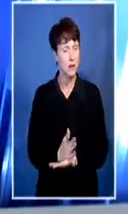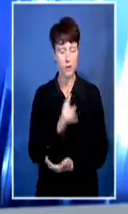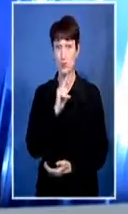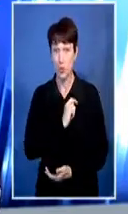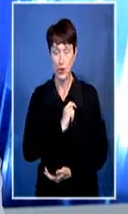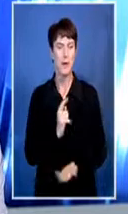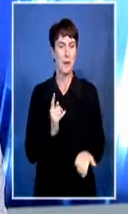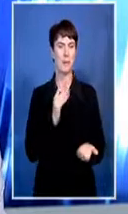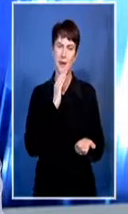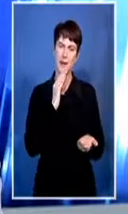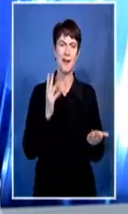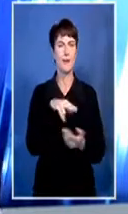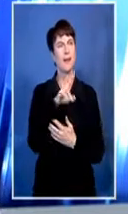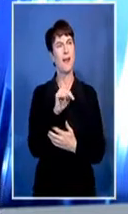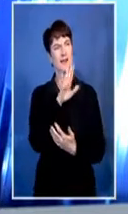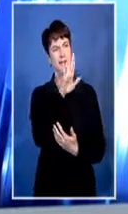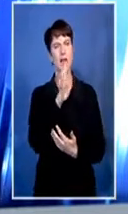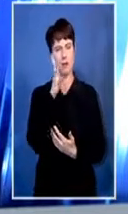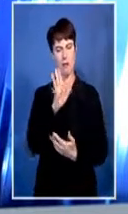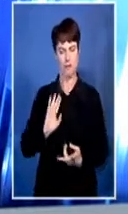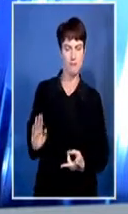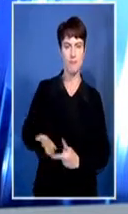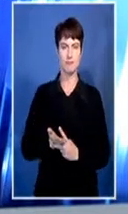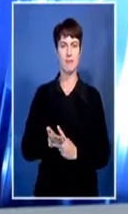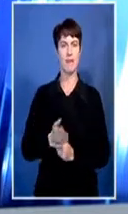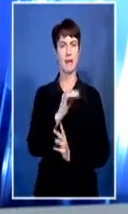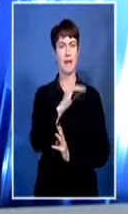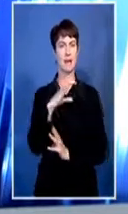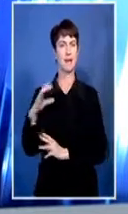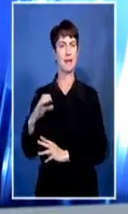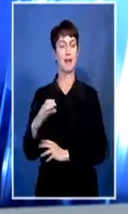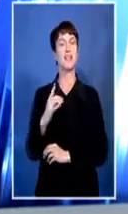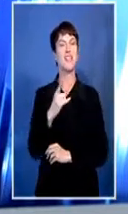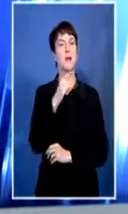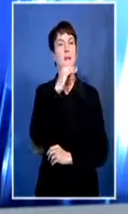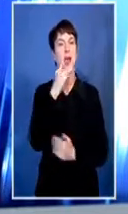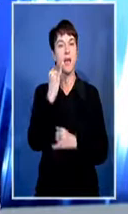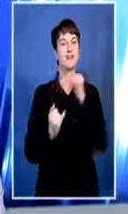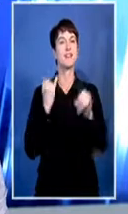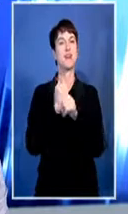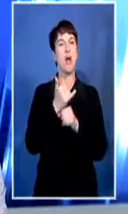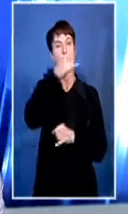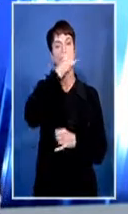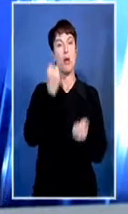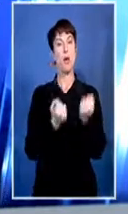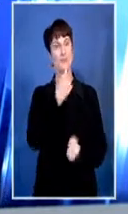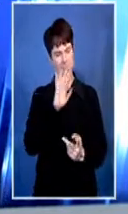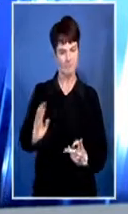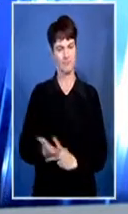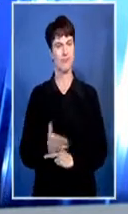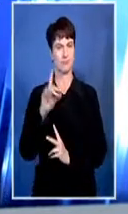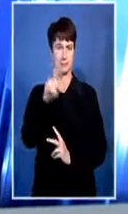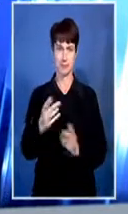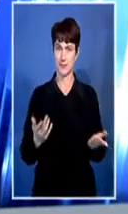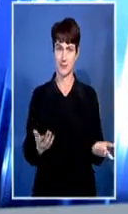found to be true, then perhaps the United Nations will step in the form of the ICC, the International Criminal Court, because currently Egypt is